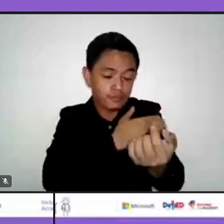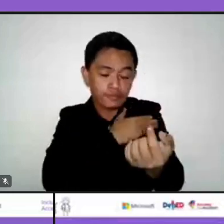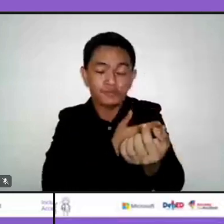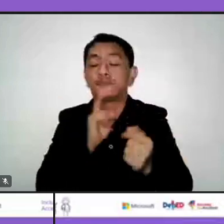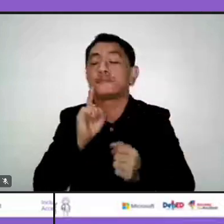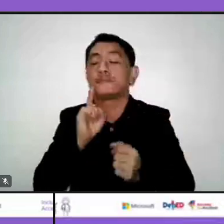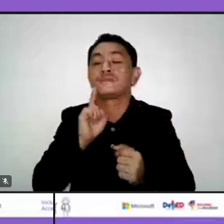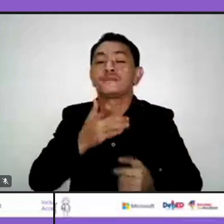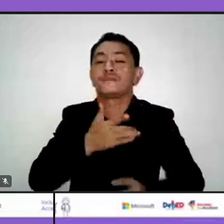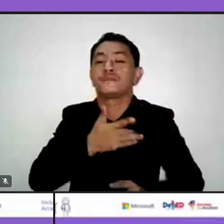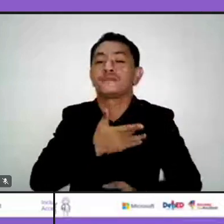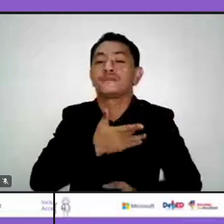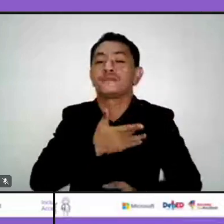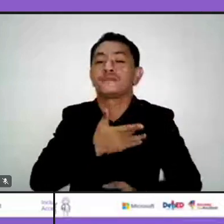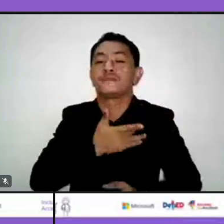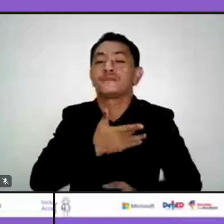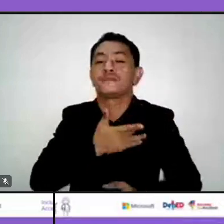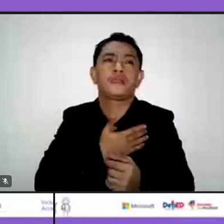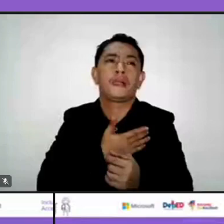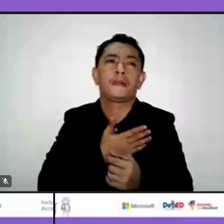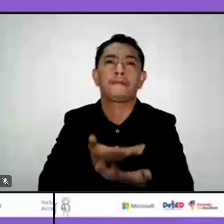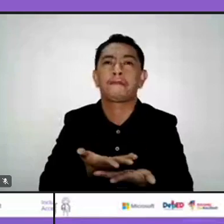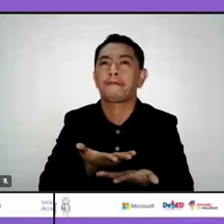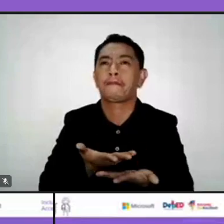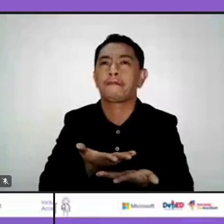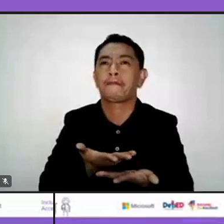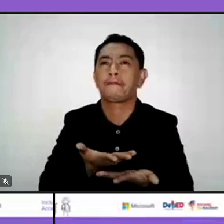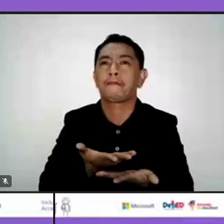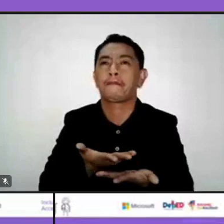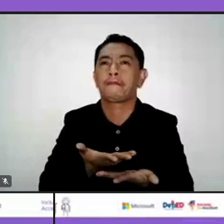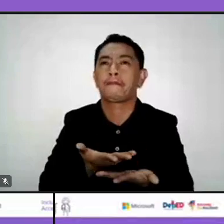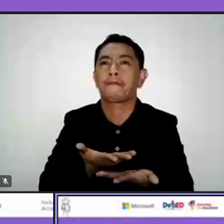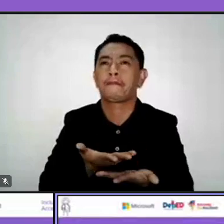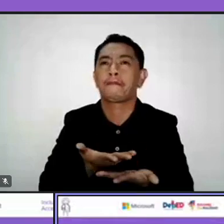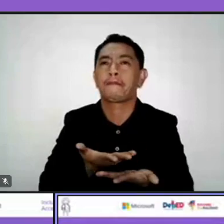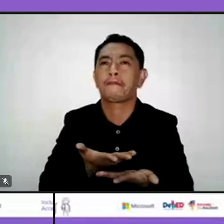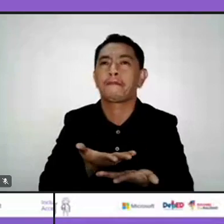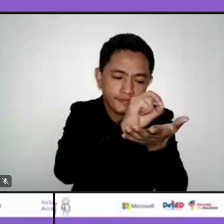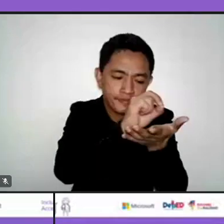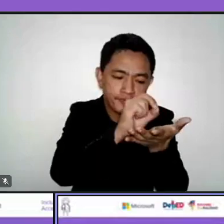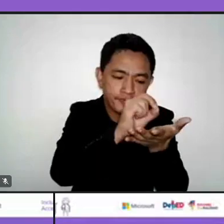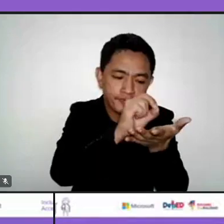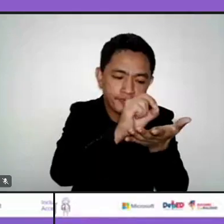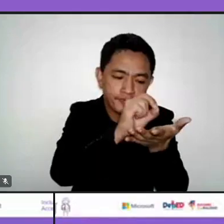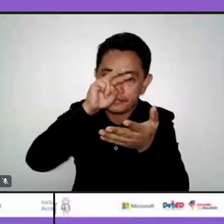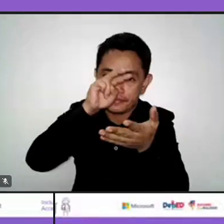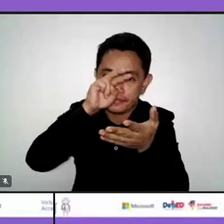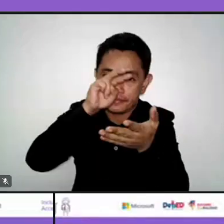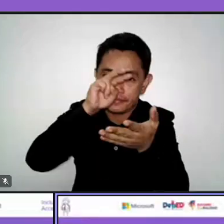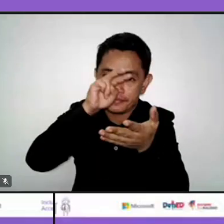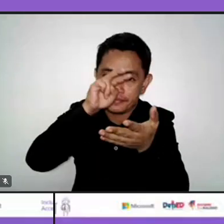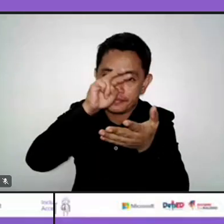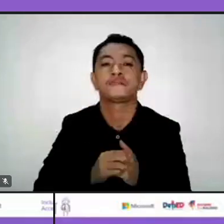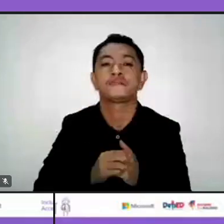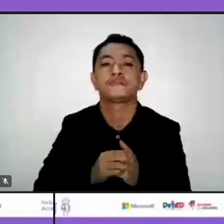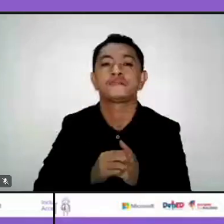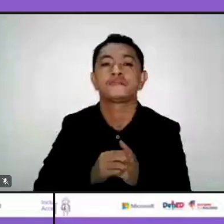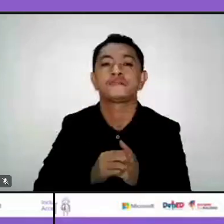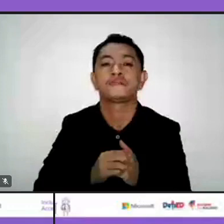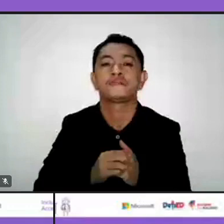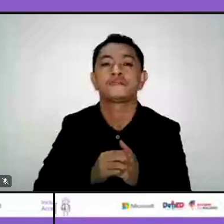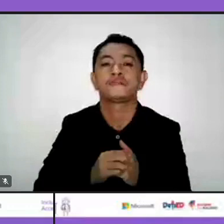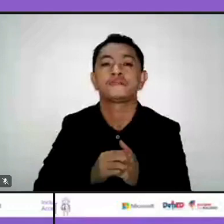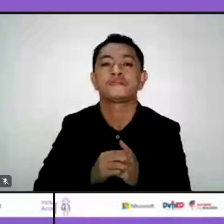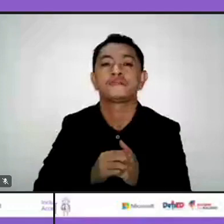pwede pa nilang gawin para suportahan yung mga anak nila pag nararamdaman nila na yung anak nila ay nahihirapan